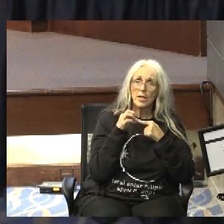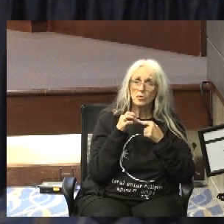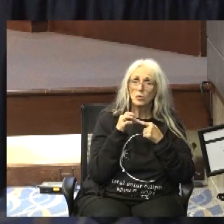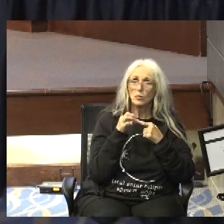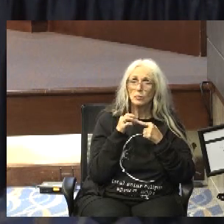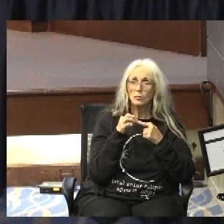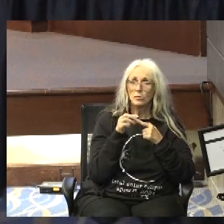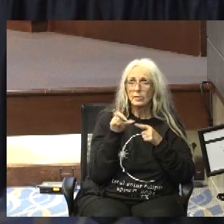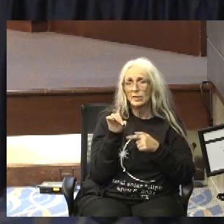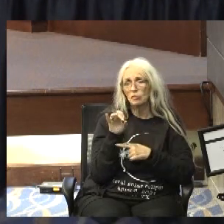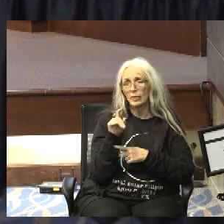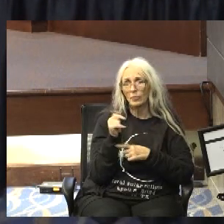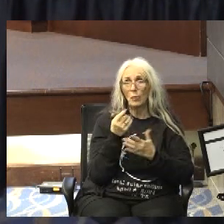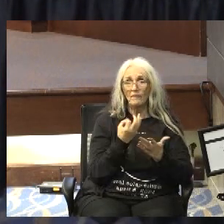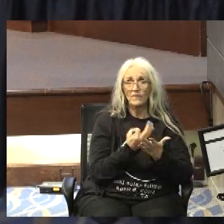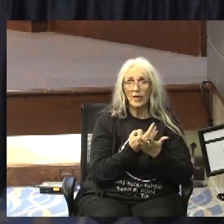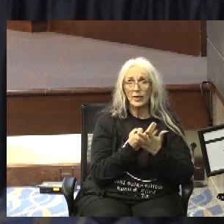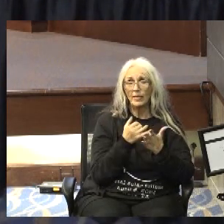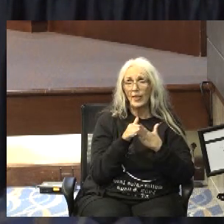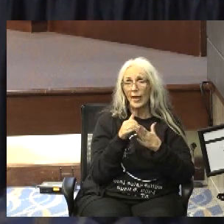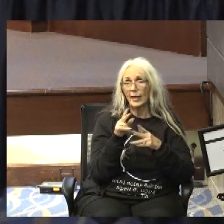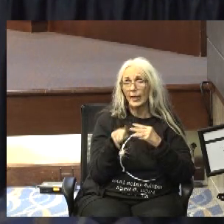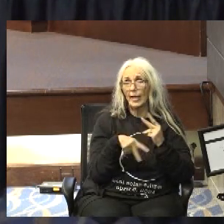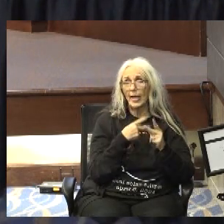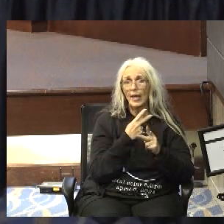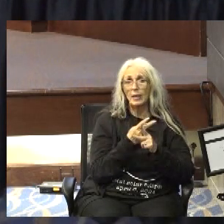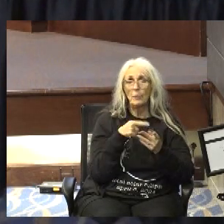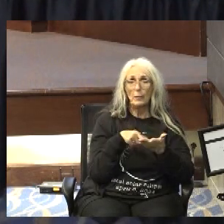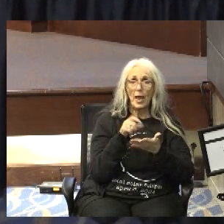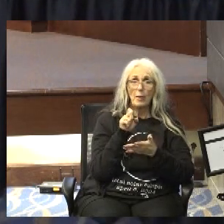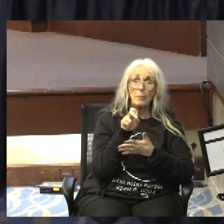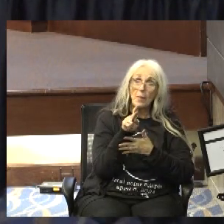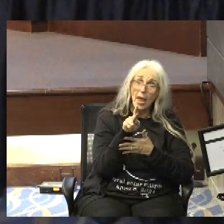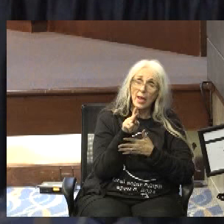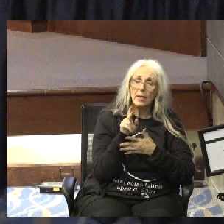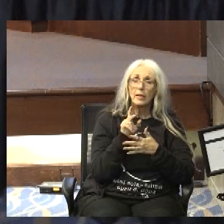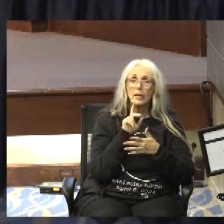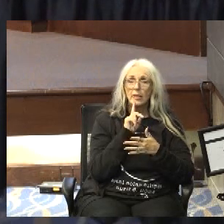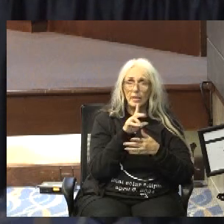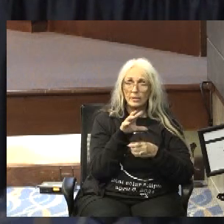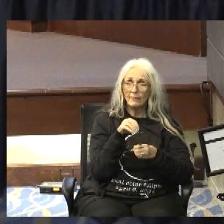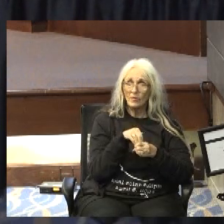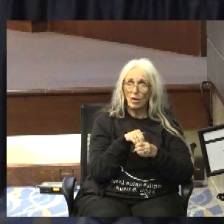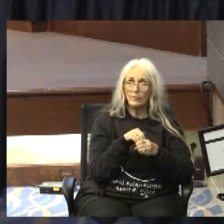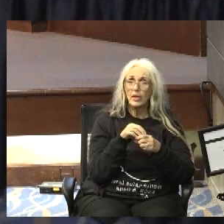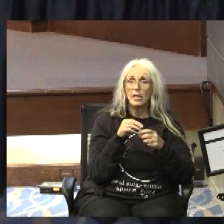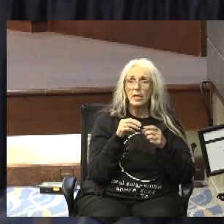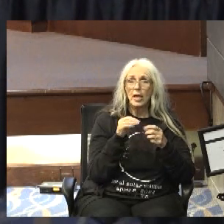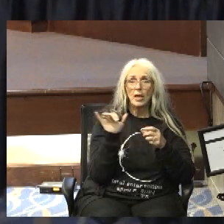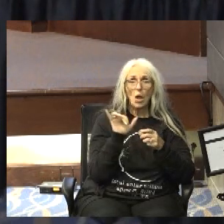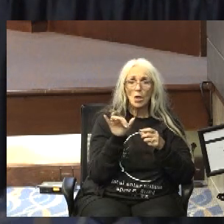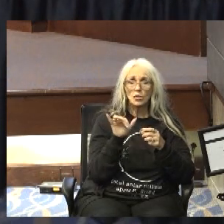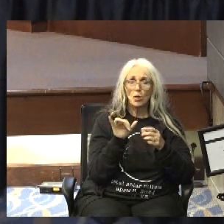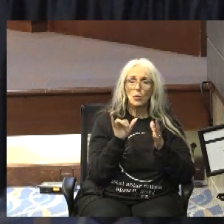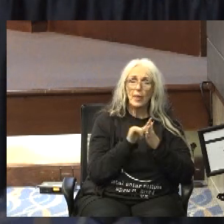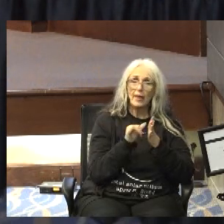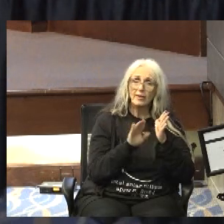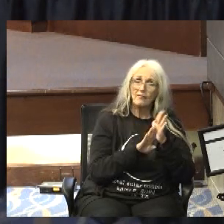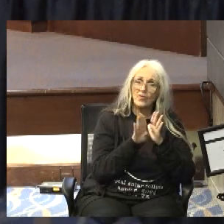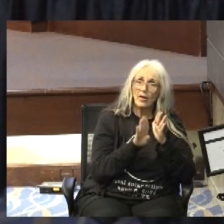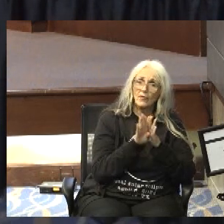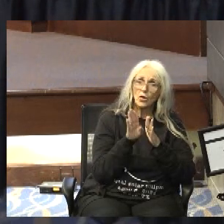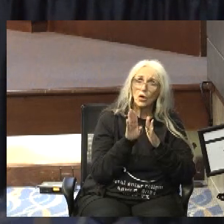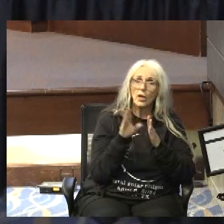where bonding and that type of reimbursement is being made, there's also the fact that the developer is funding